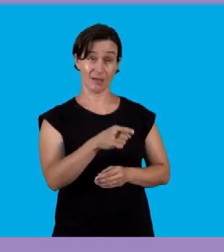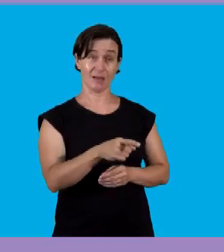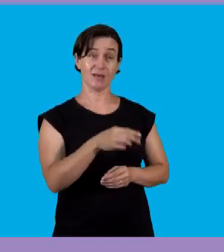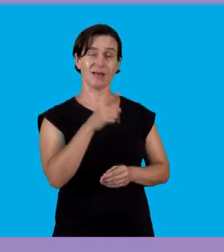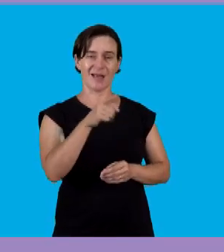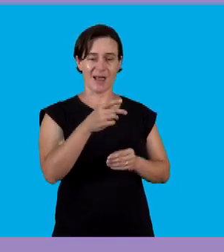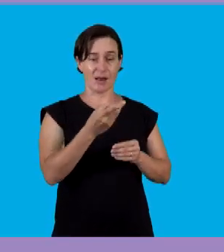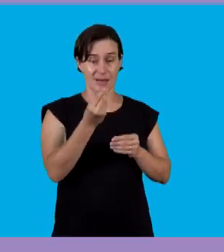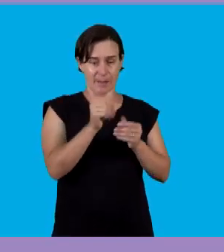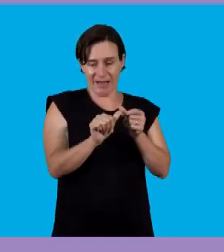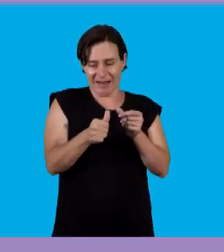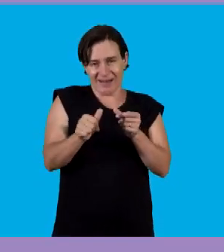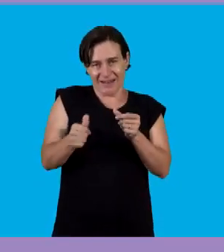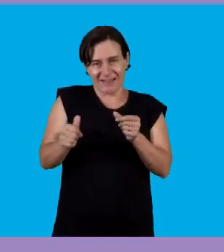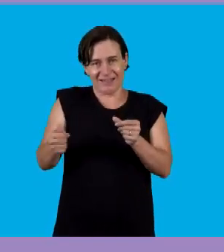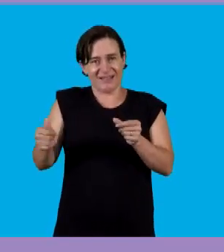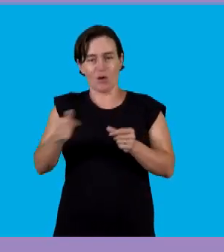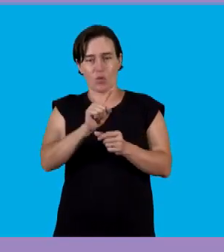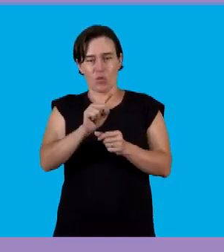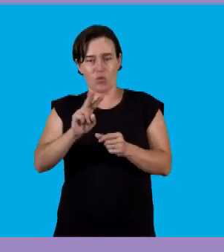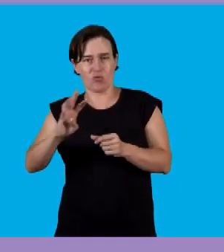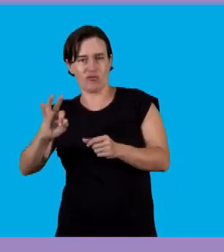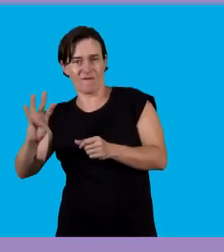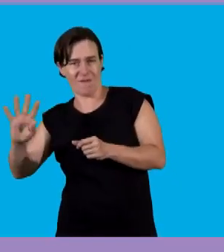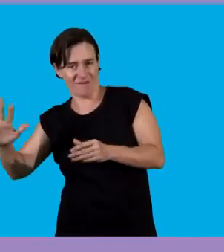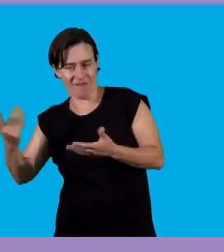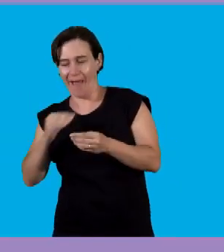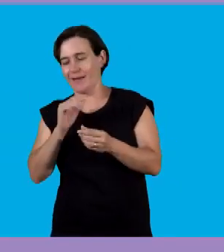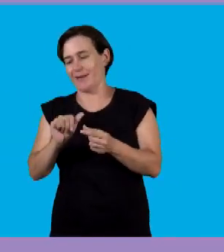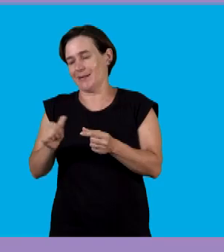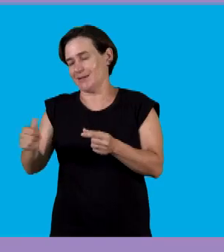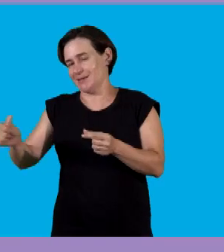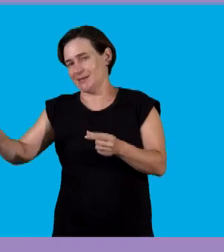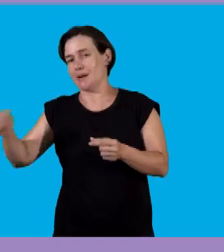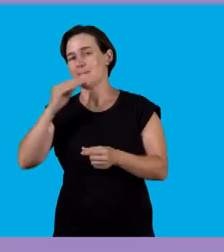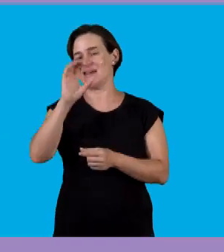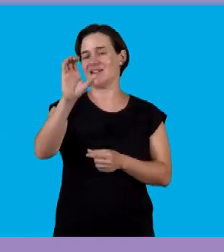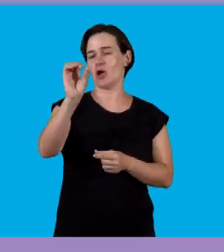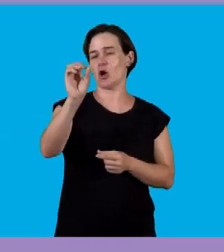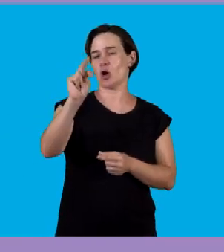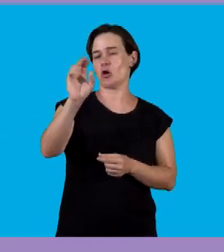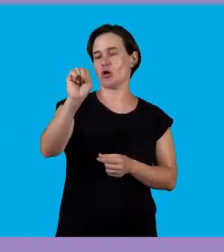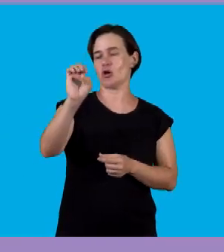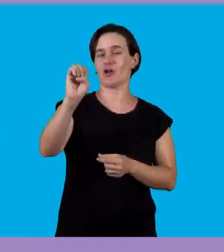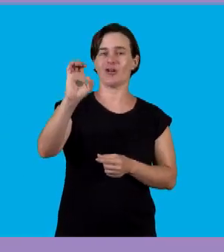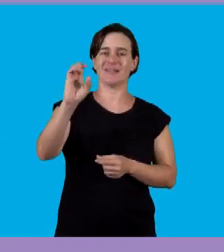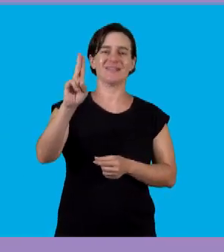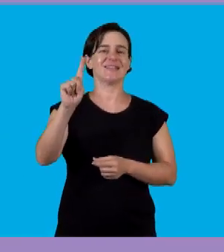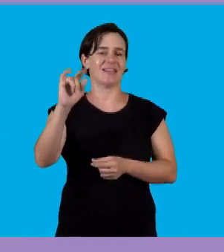are consecutive numbers. So our input values there are consecutive numbers.